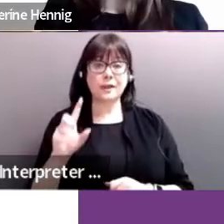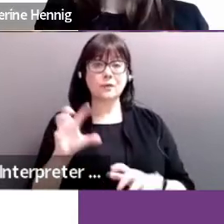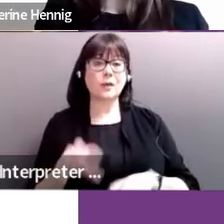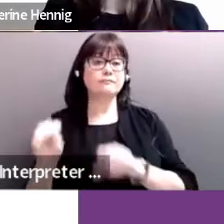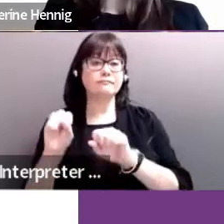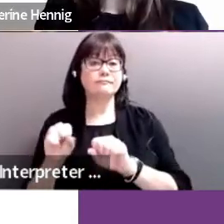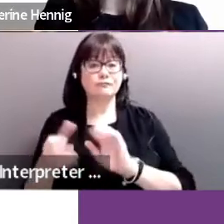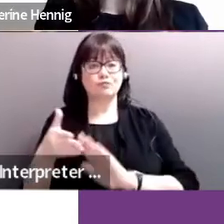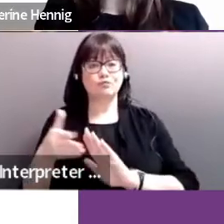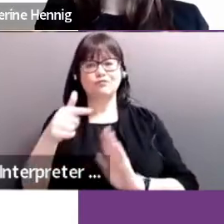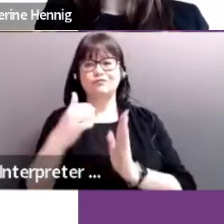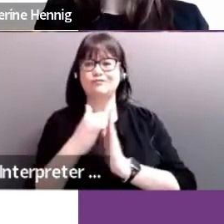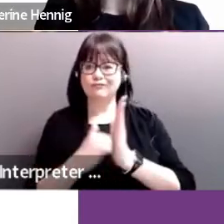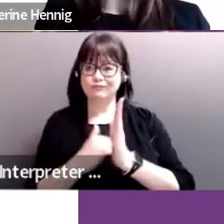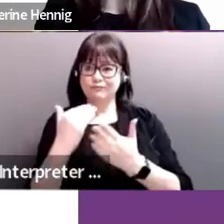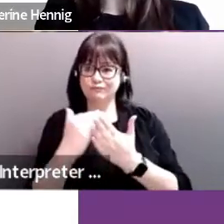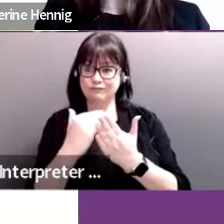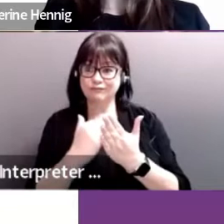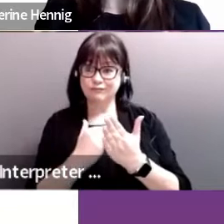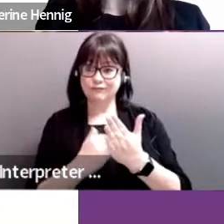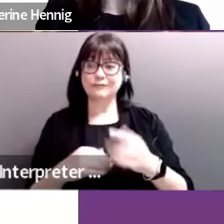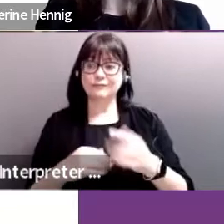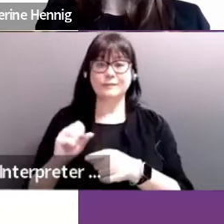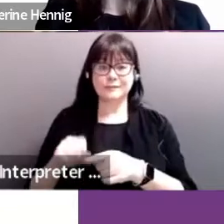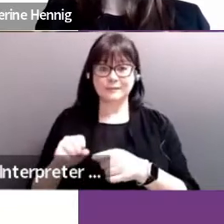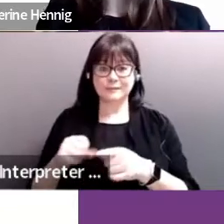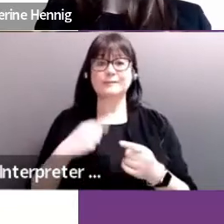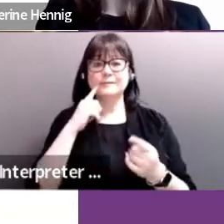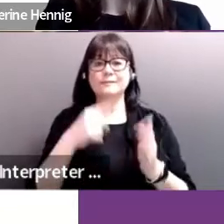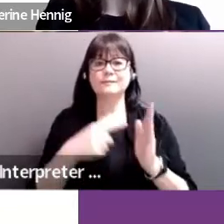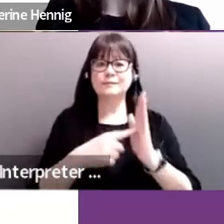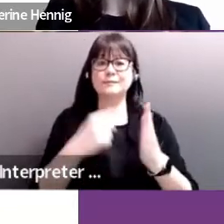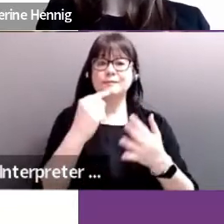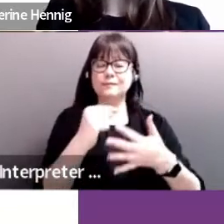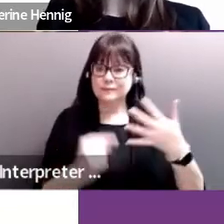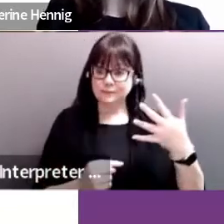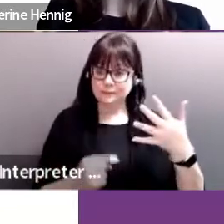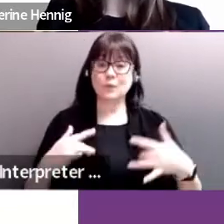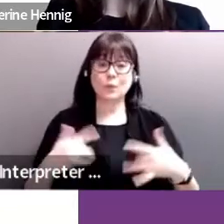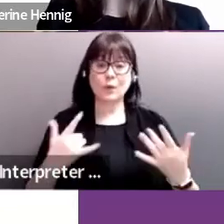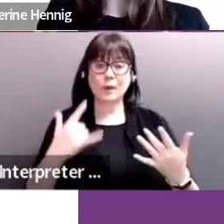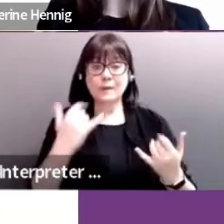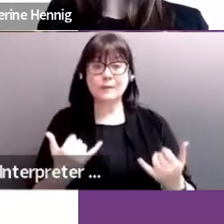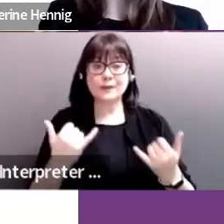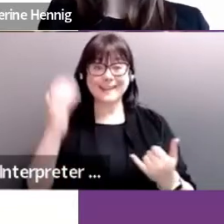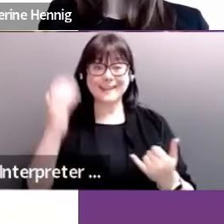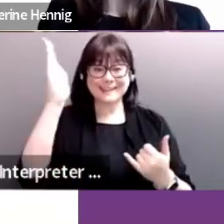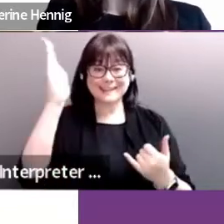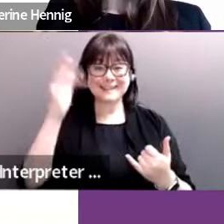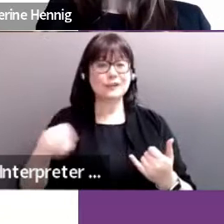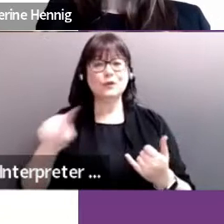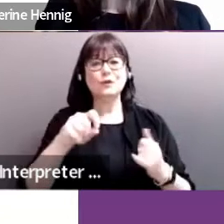Amazing. Thank you, Ben. So like Ben said, I'm just going to quickly run us through today's agenda so that we all know what's on the menu for today and what to